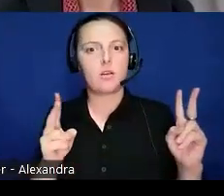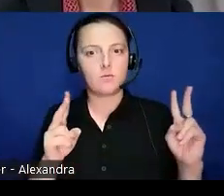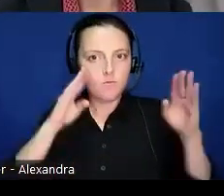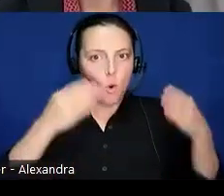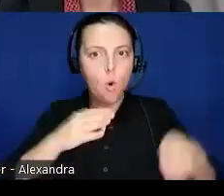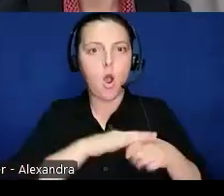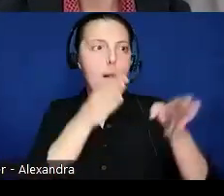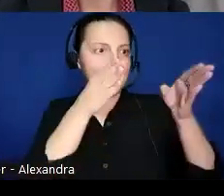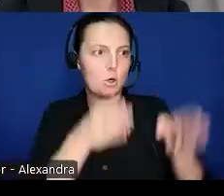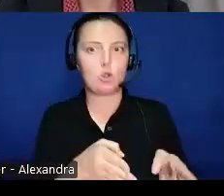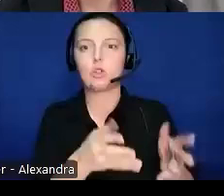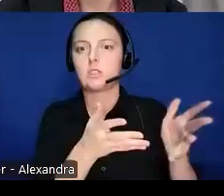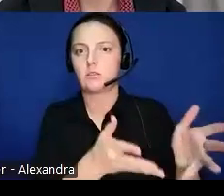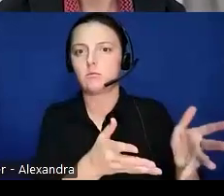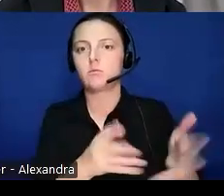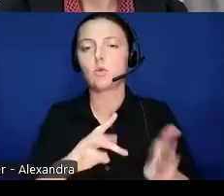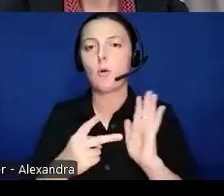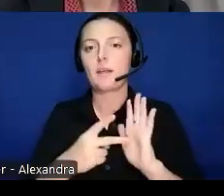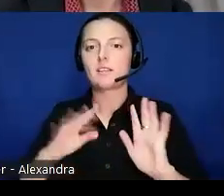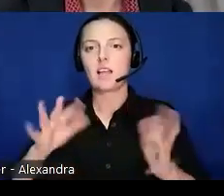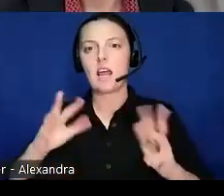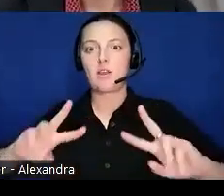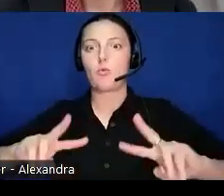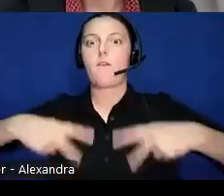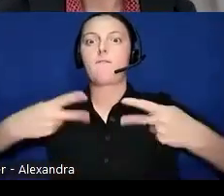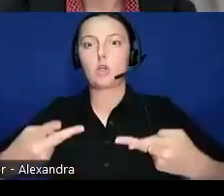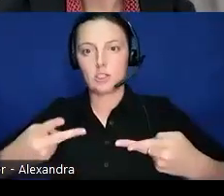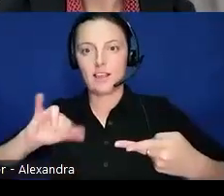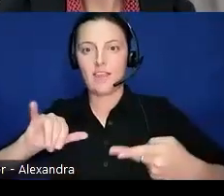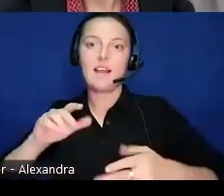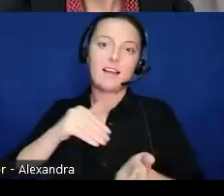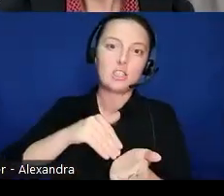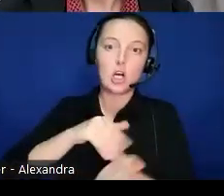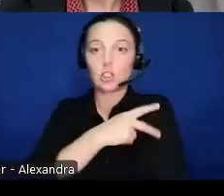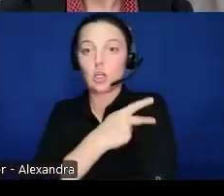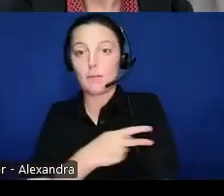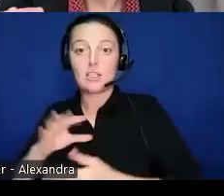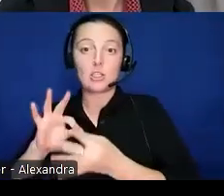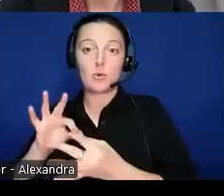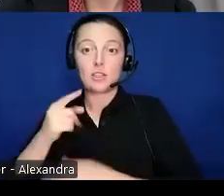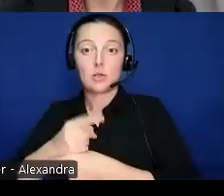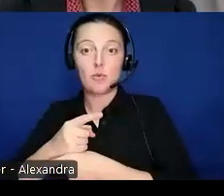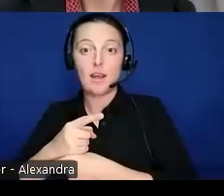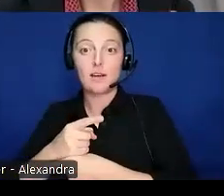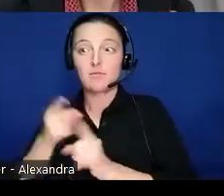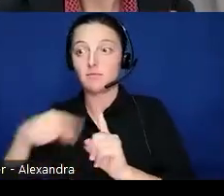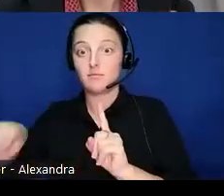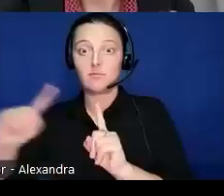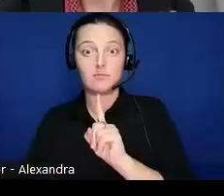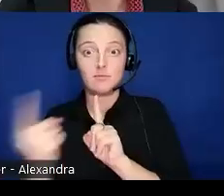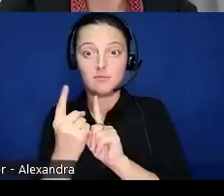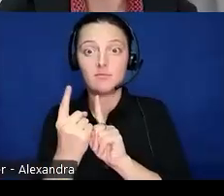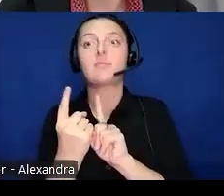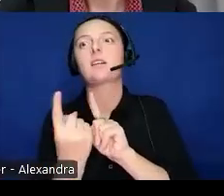reversing that doctor-patient relationship that normally exists in a clinic setting, where we're reversing that